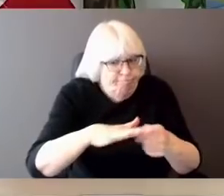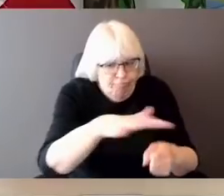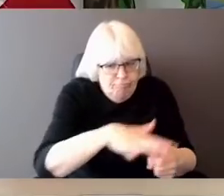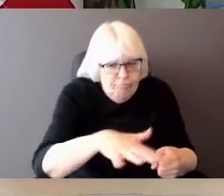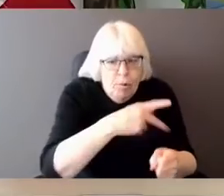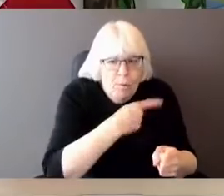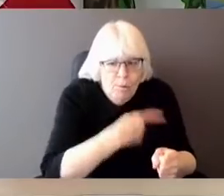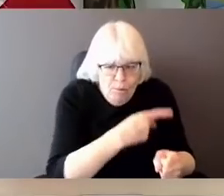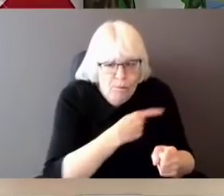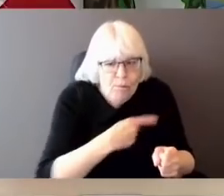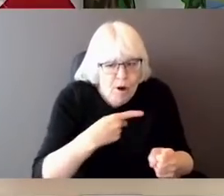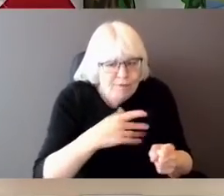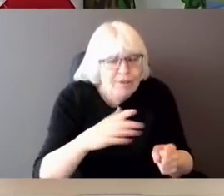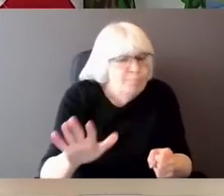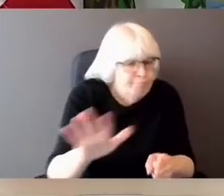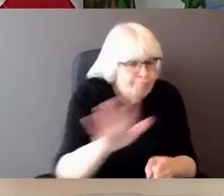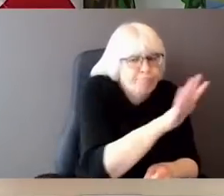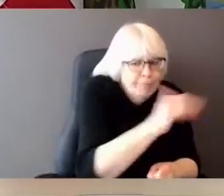to reflect.